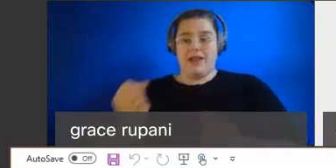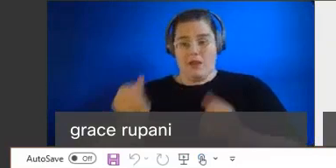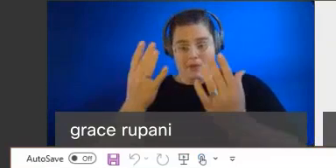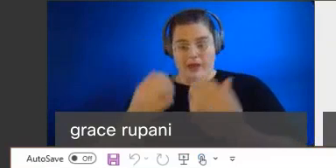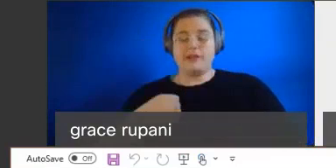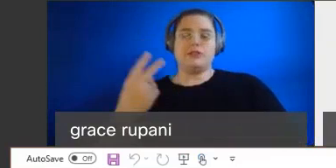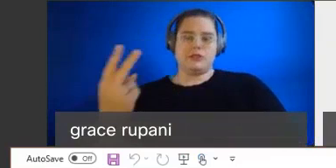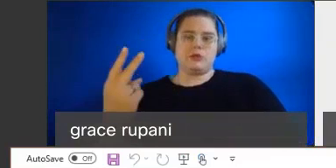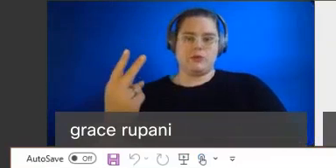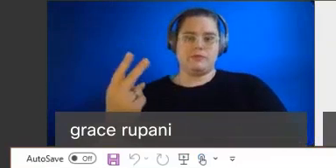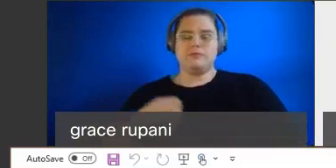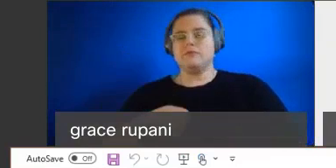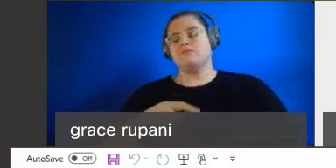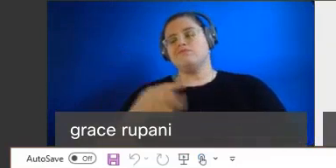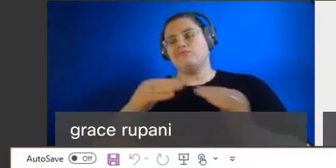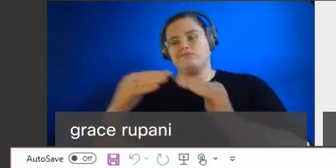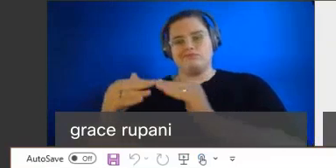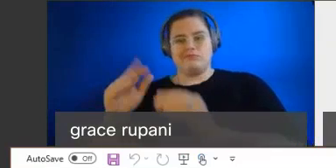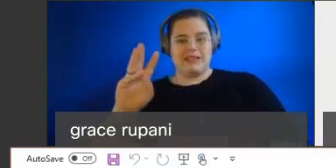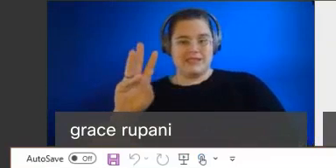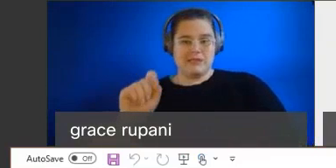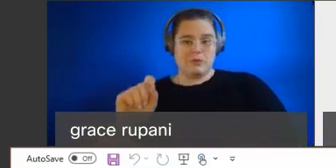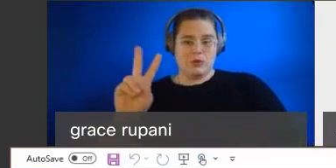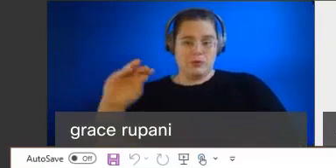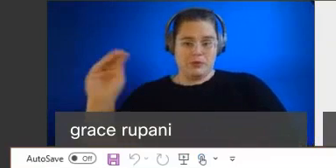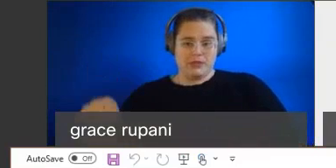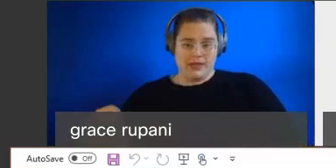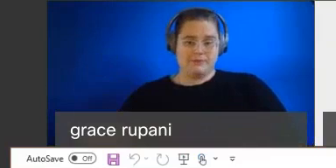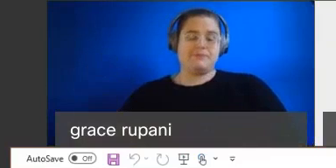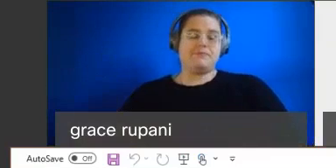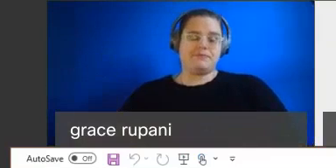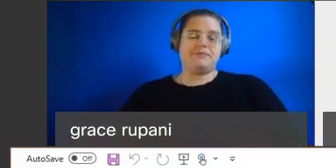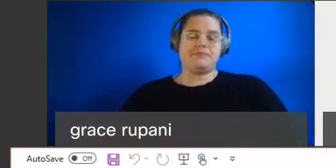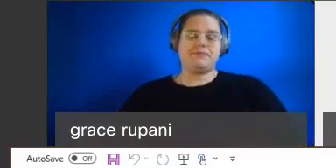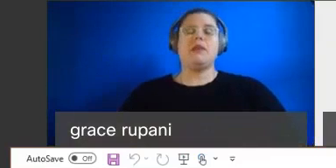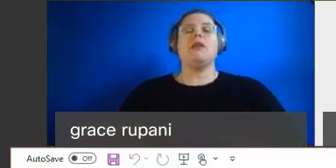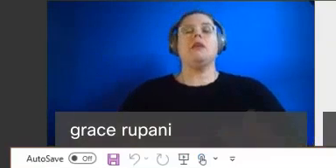constituting 6.2%. And then in supported living,